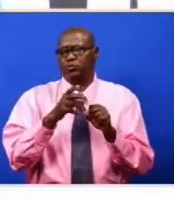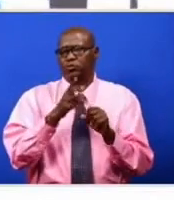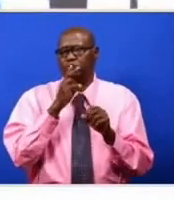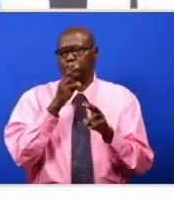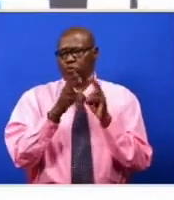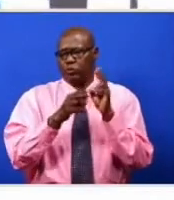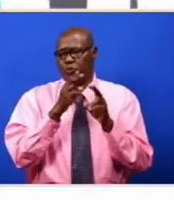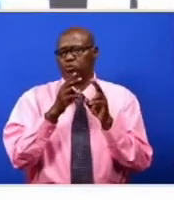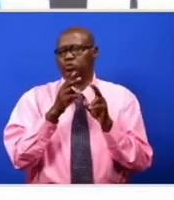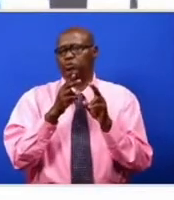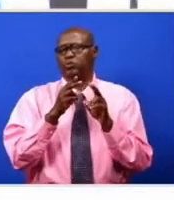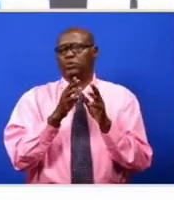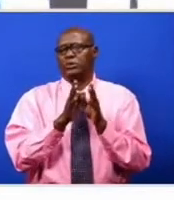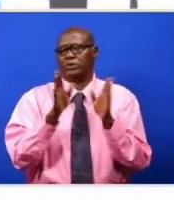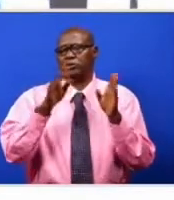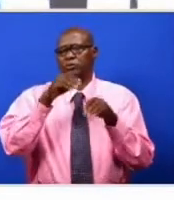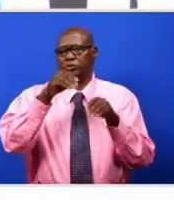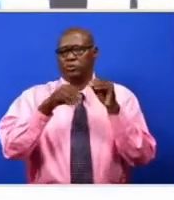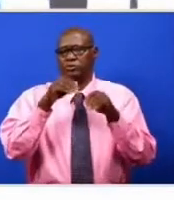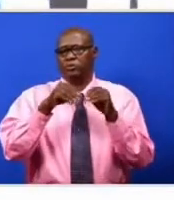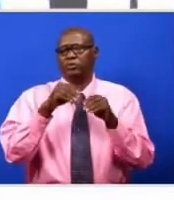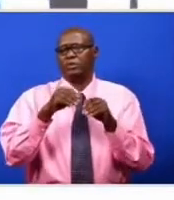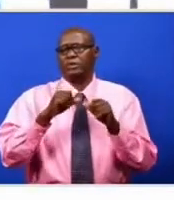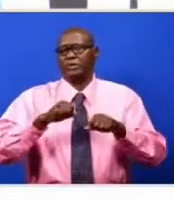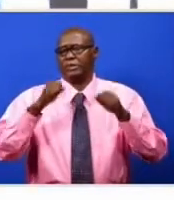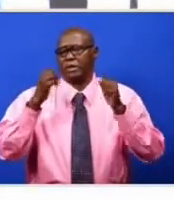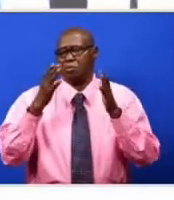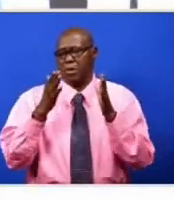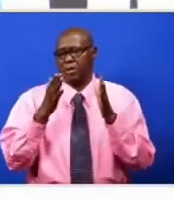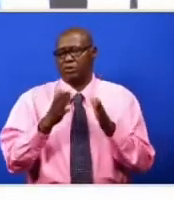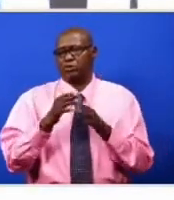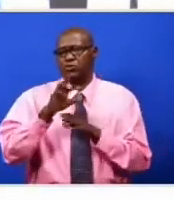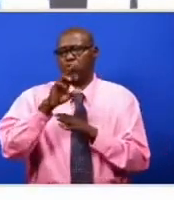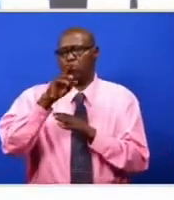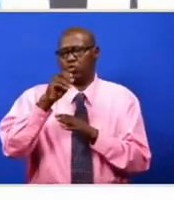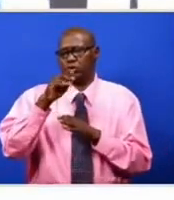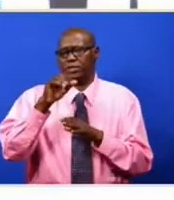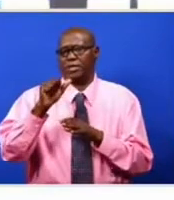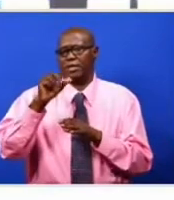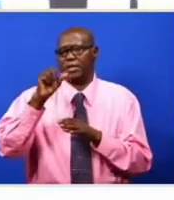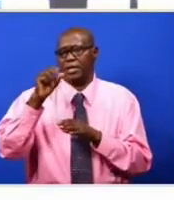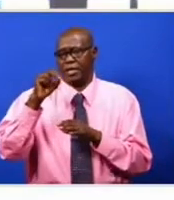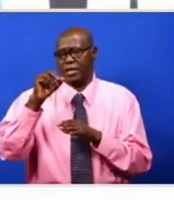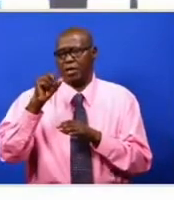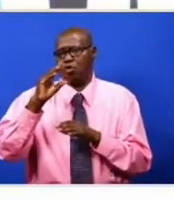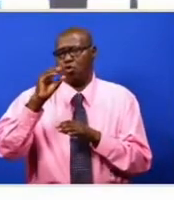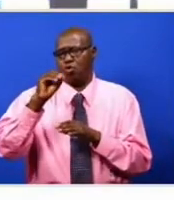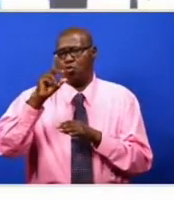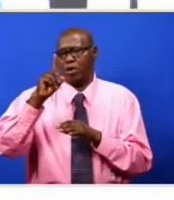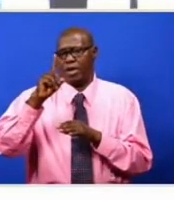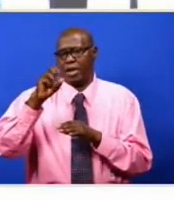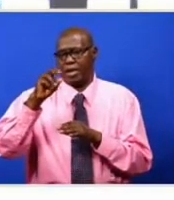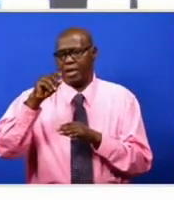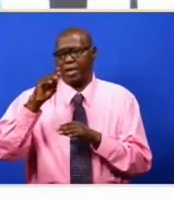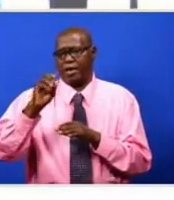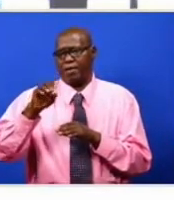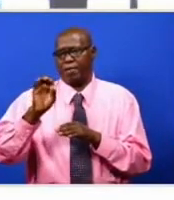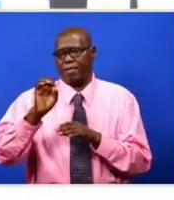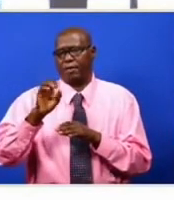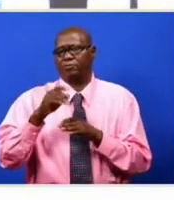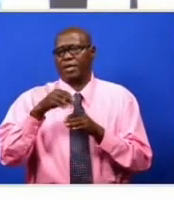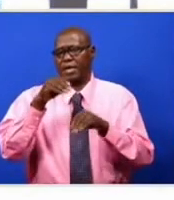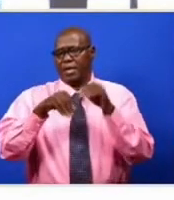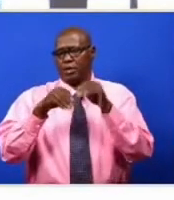General Election Report, KNCHR Chairperson Roslyn Odede said Kenya has made tremendous strides in electoral